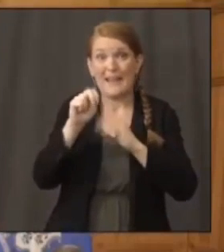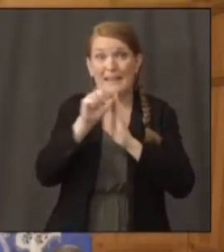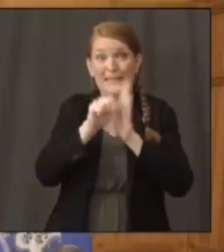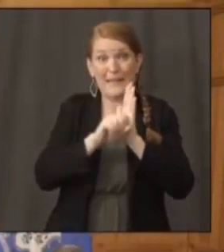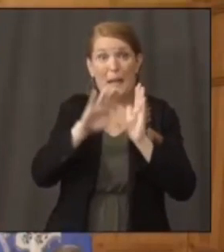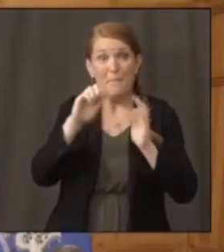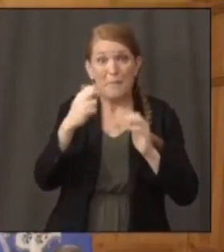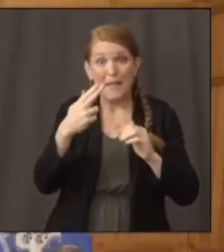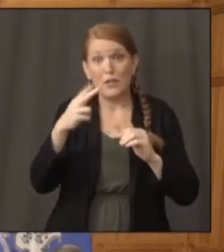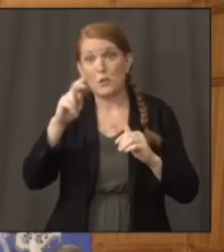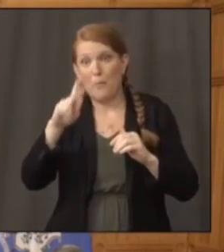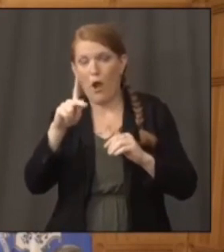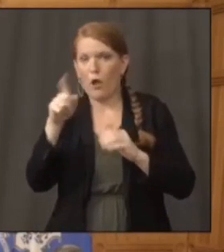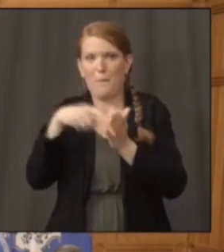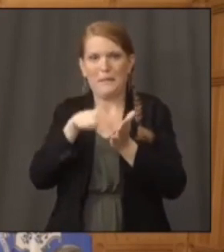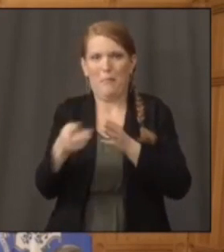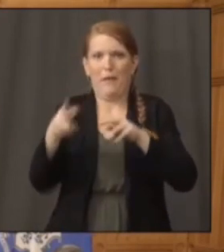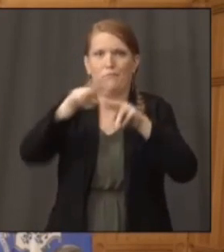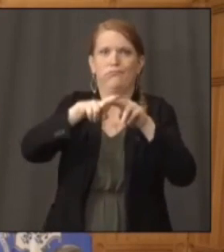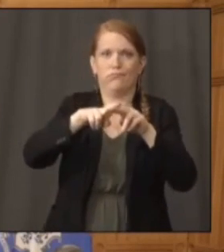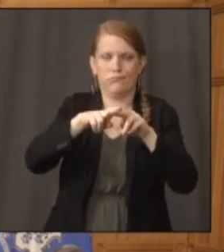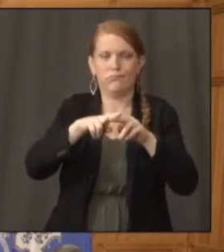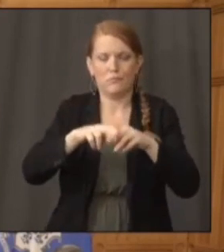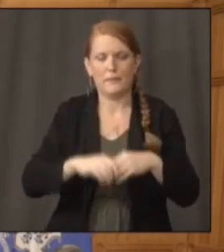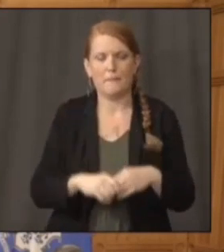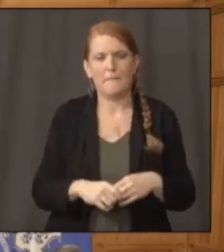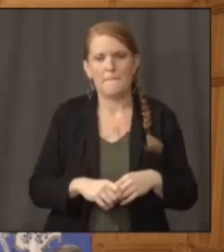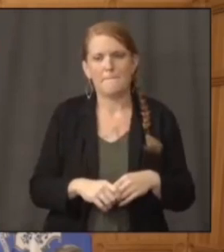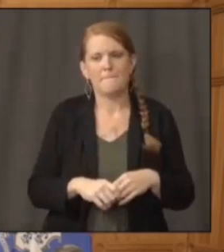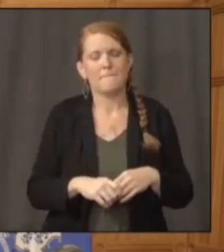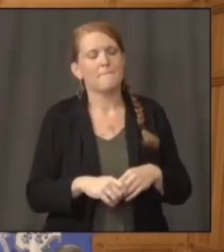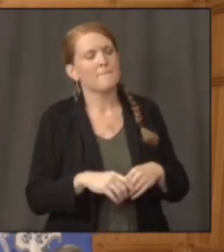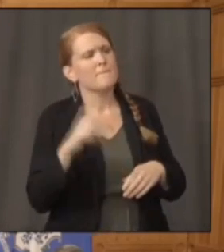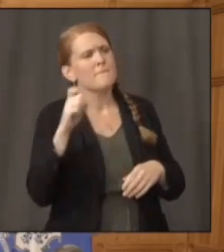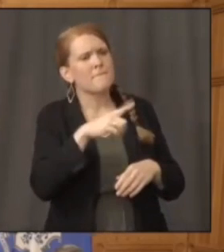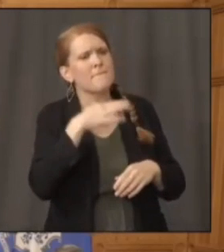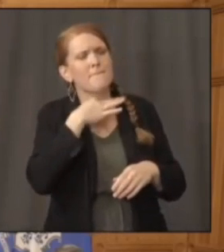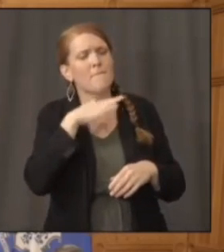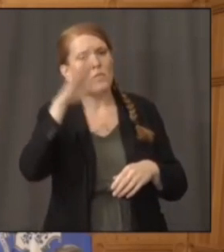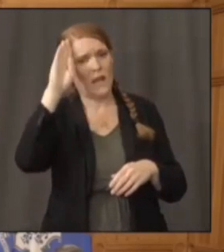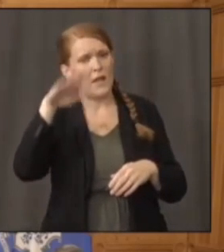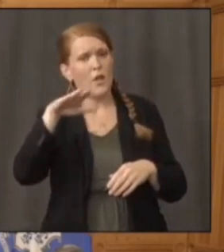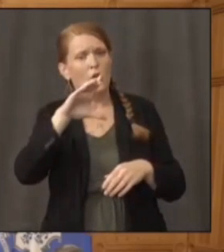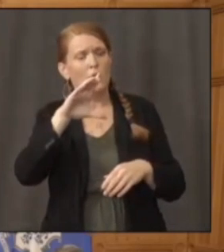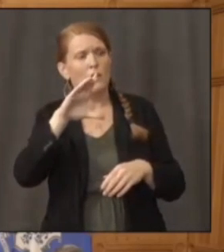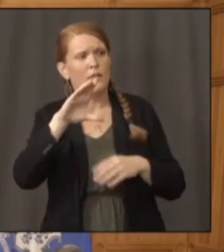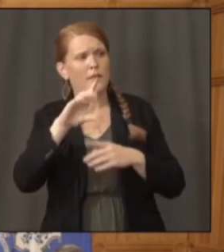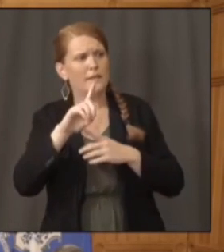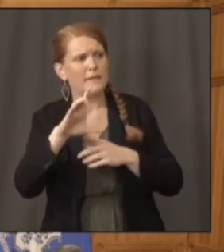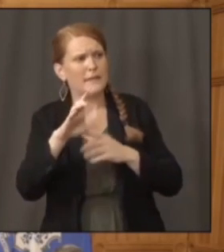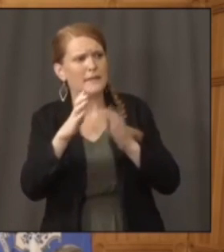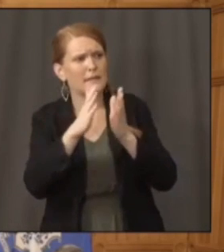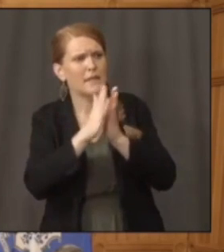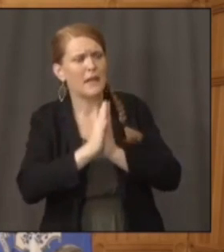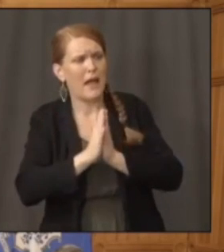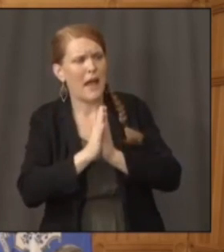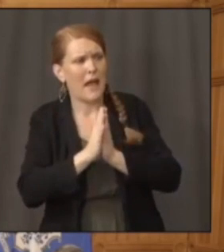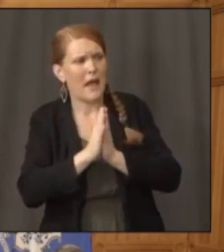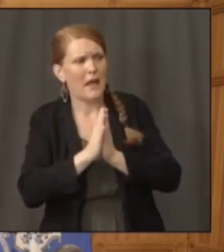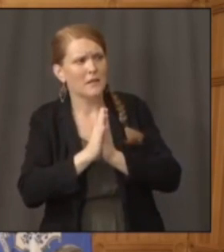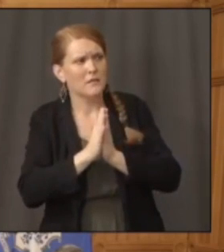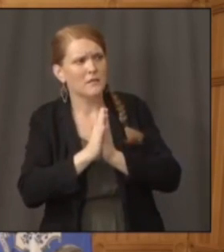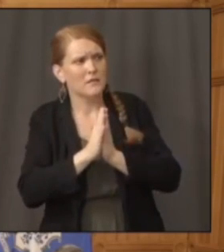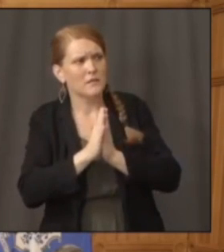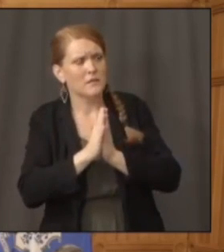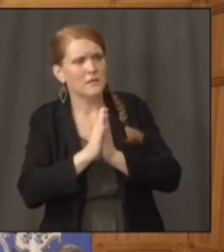And also, is Connecticut going to be complying with the CDC request to expedite licensing and permitting on the state